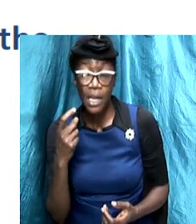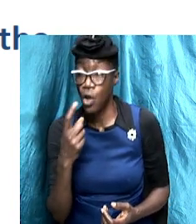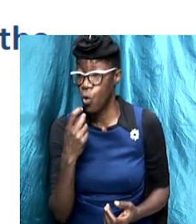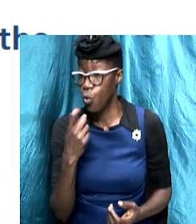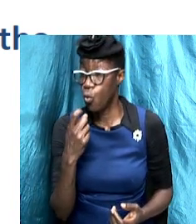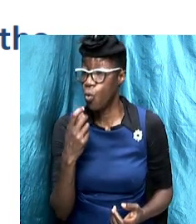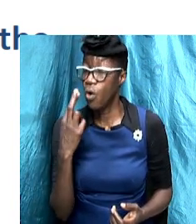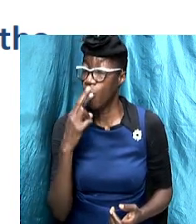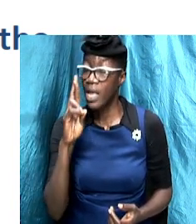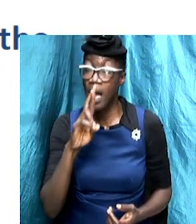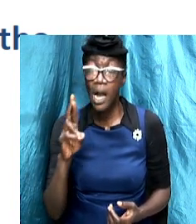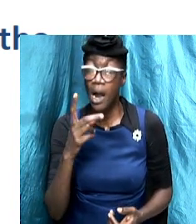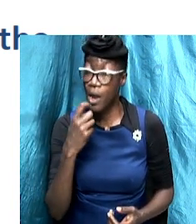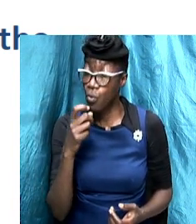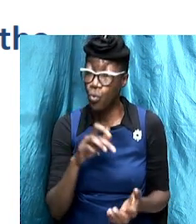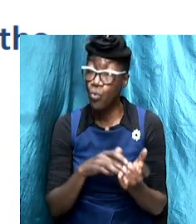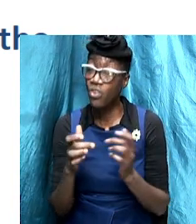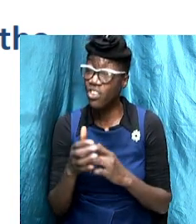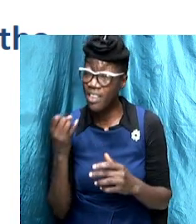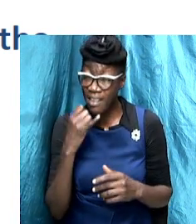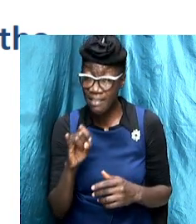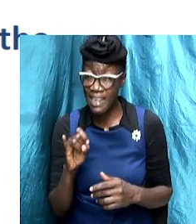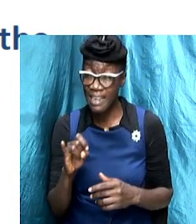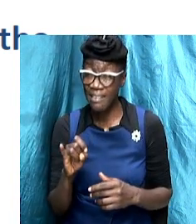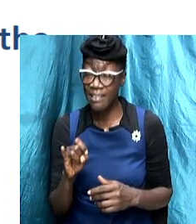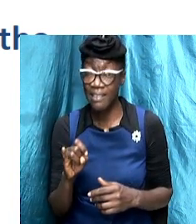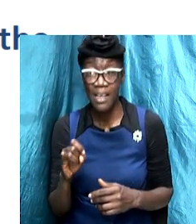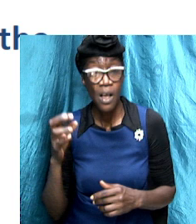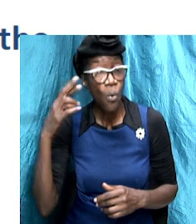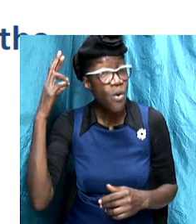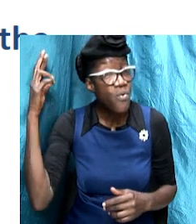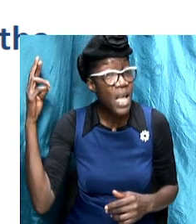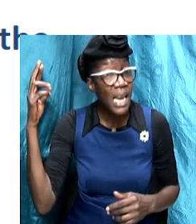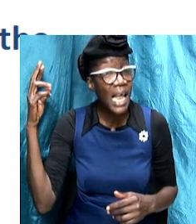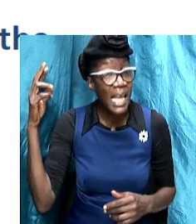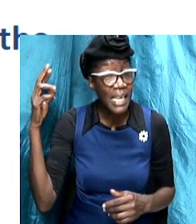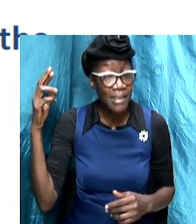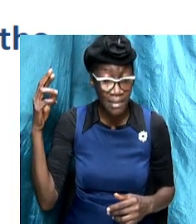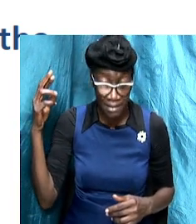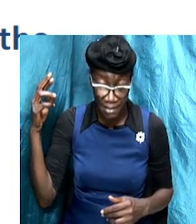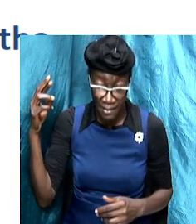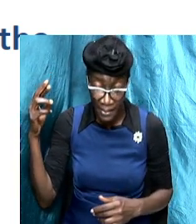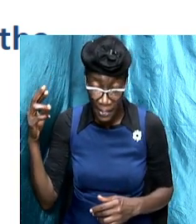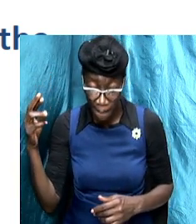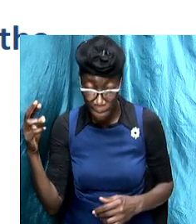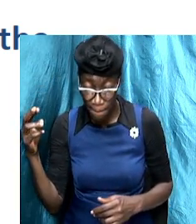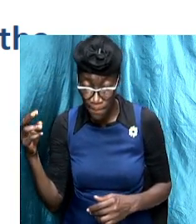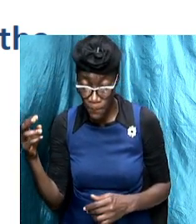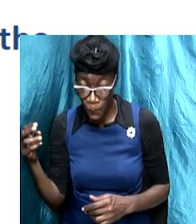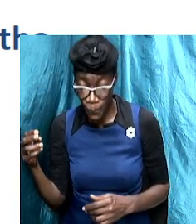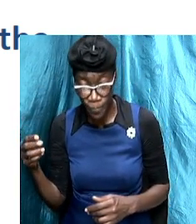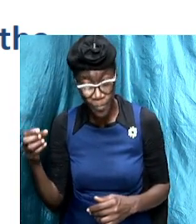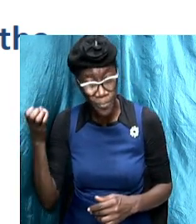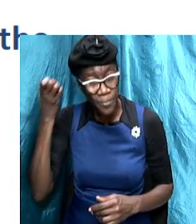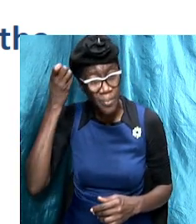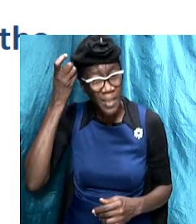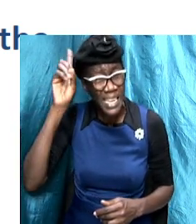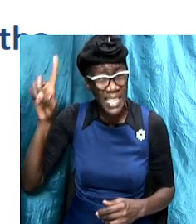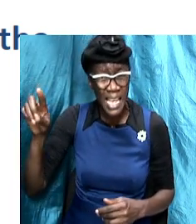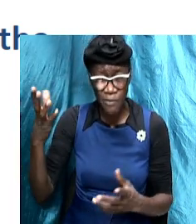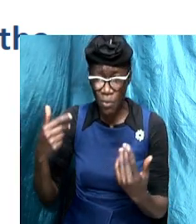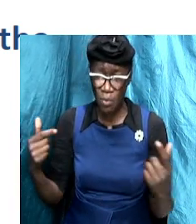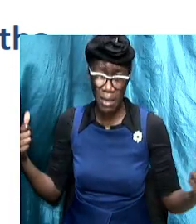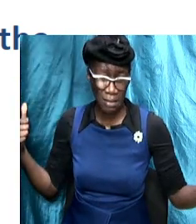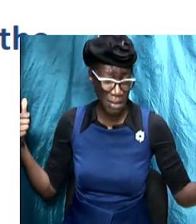who Jesus is. And what we'll realize, brethren, is this. You see, the devil wants to attack